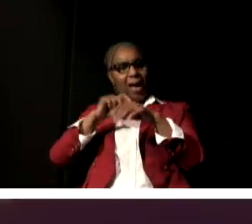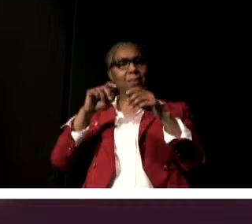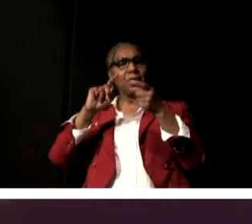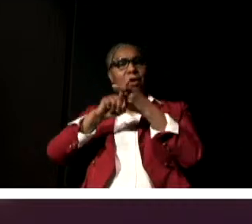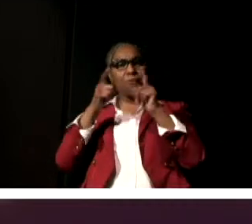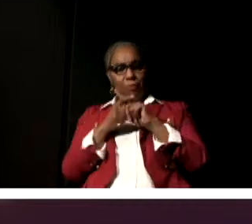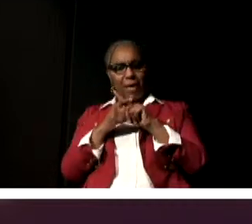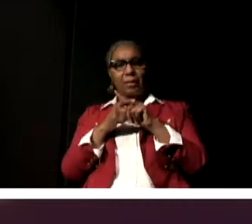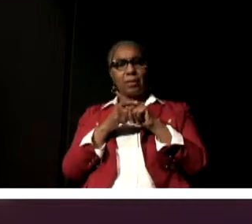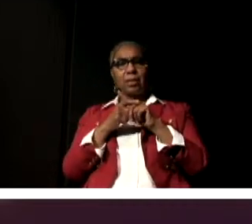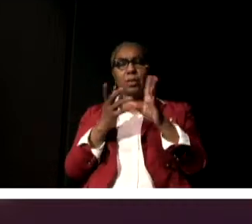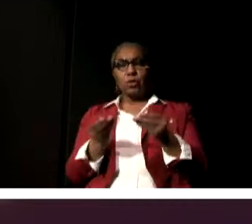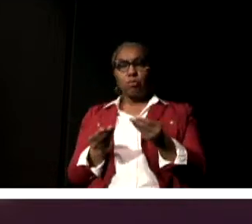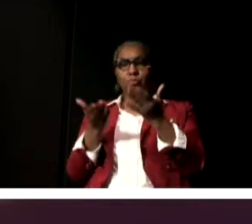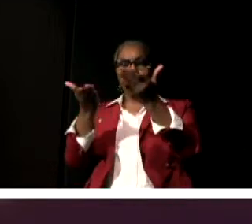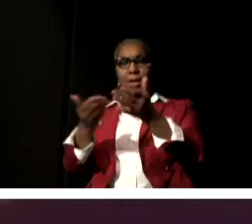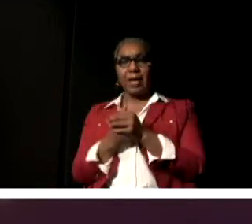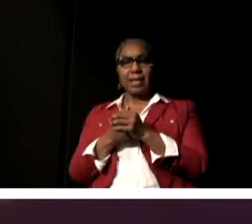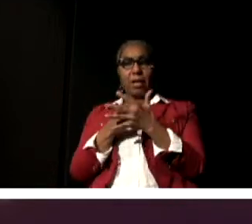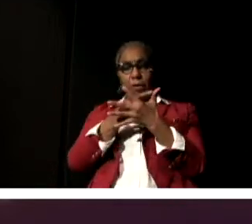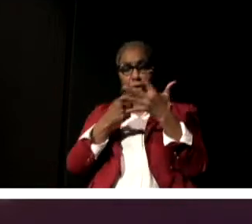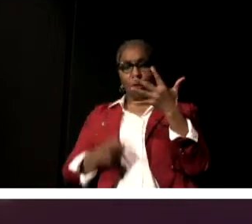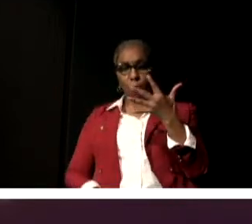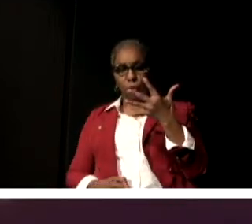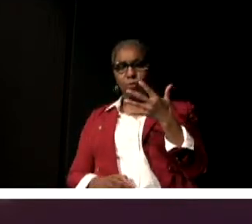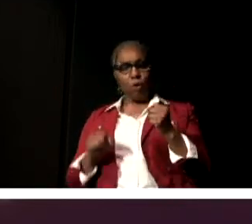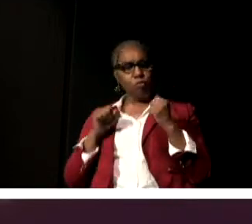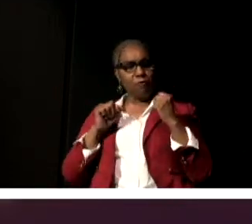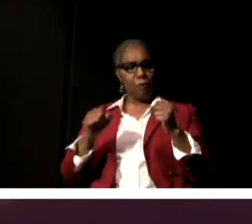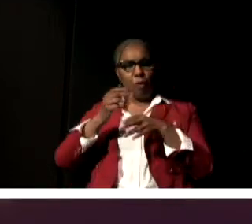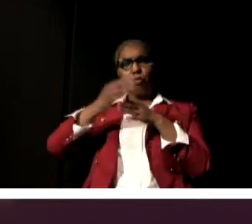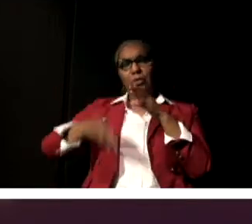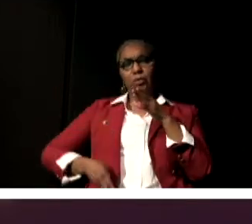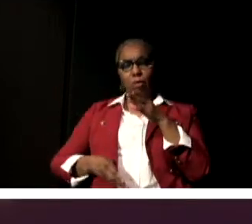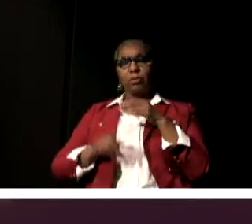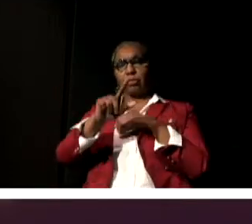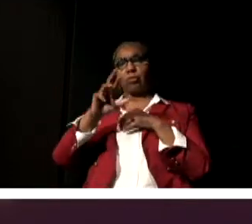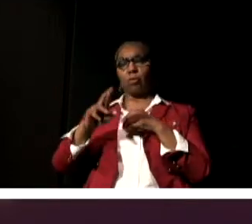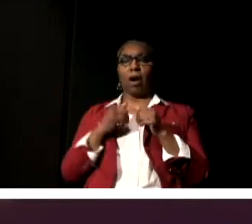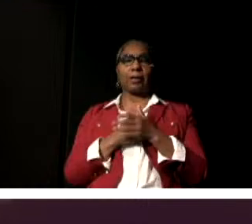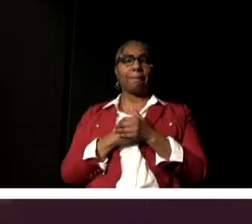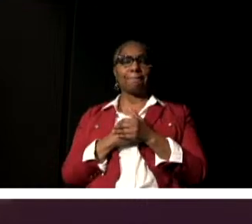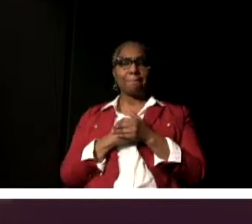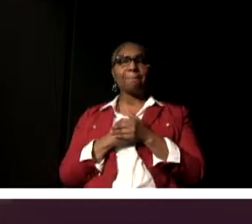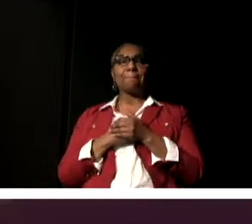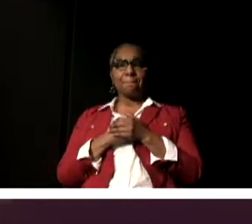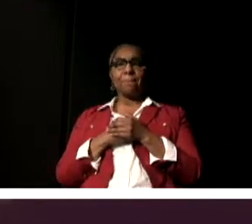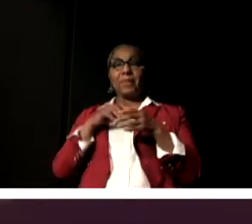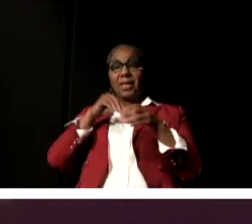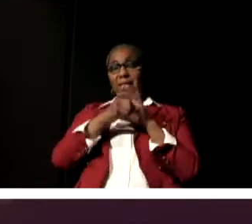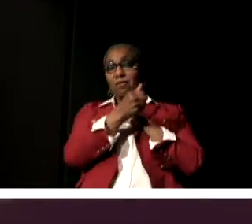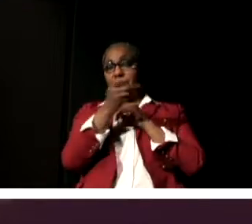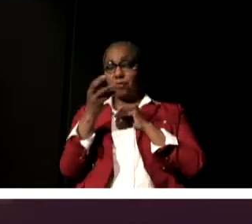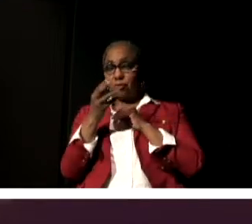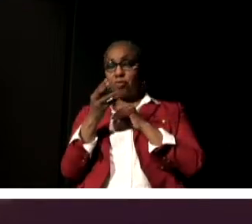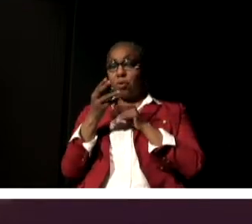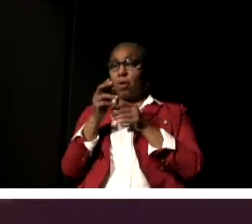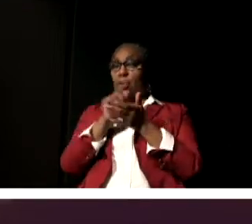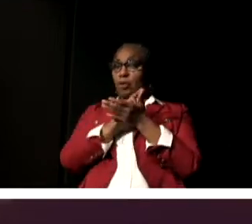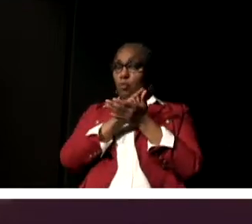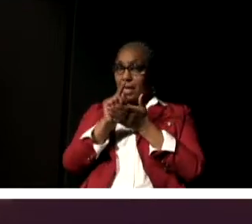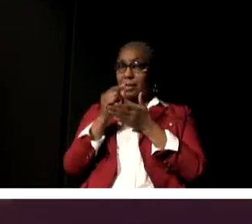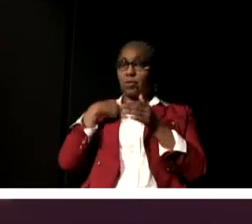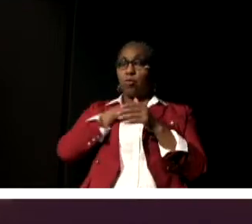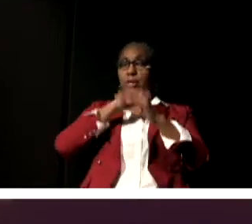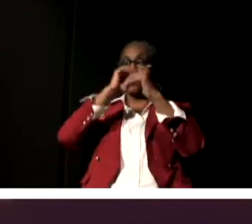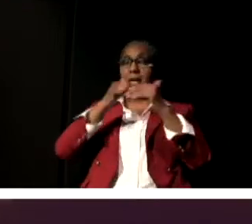to bring those robust results to Little Rock. In a few short weeks, we expect